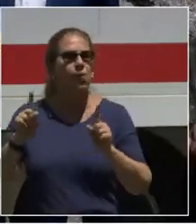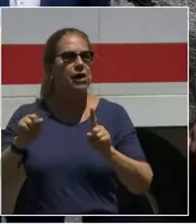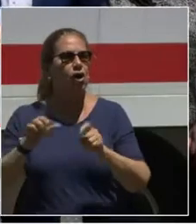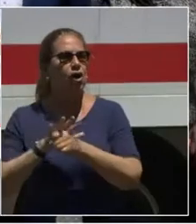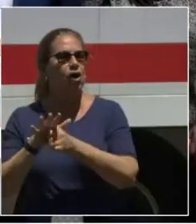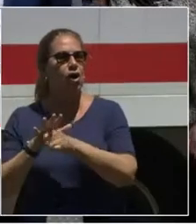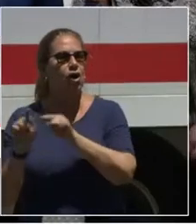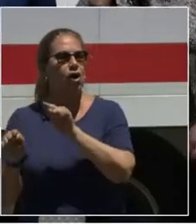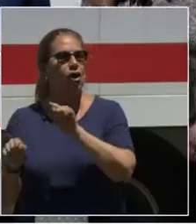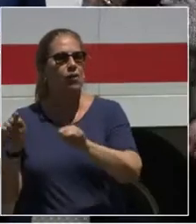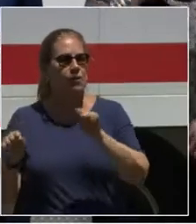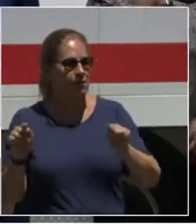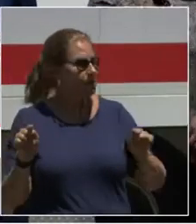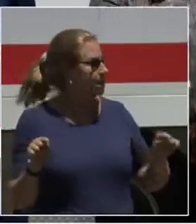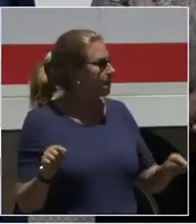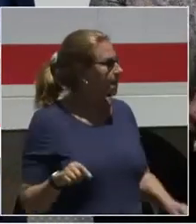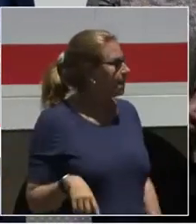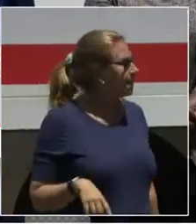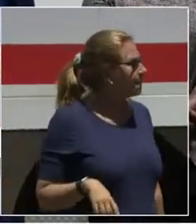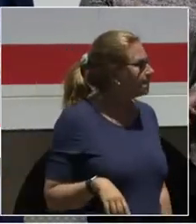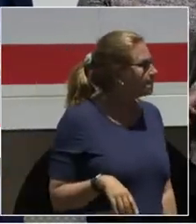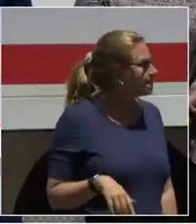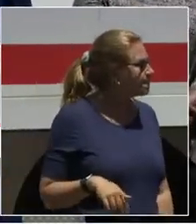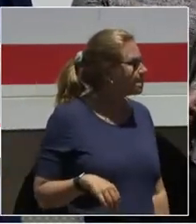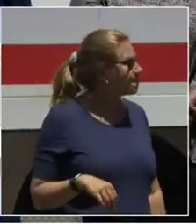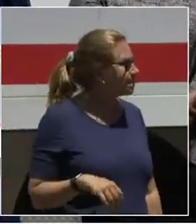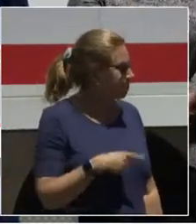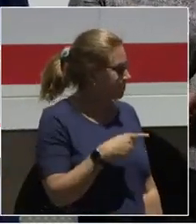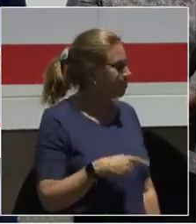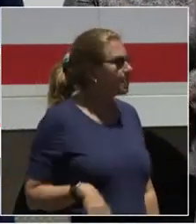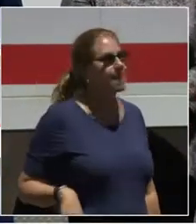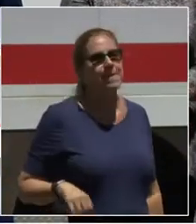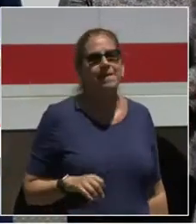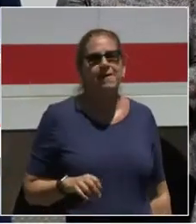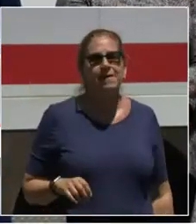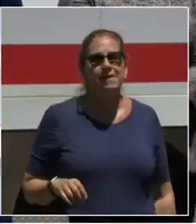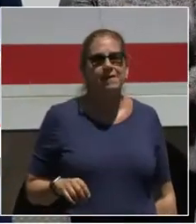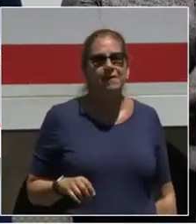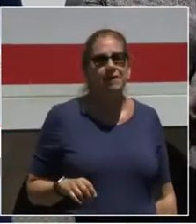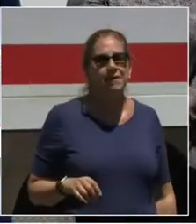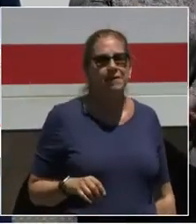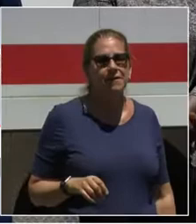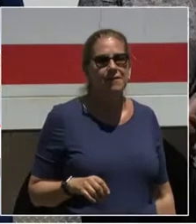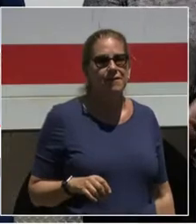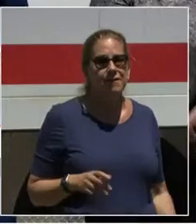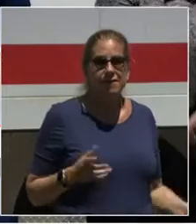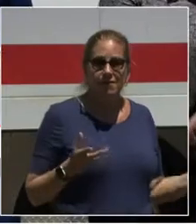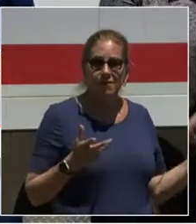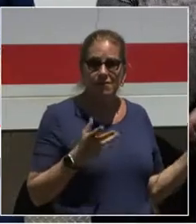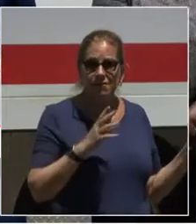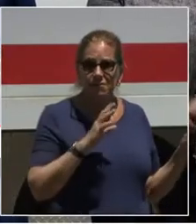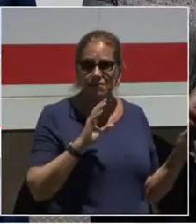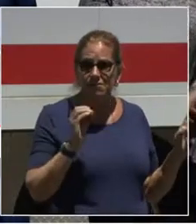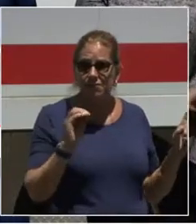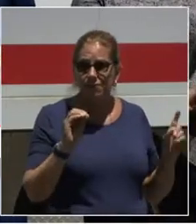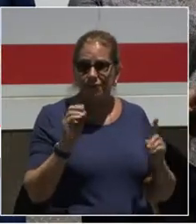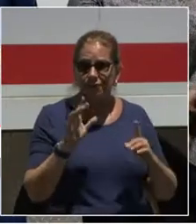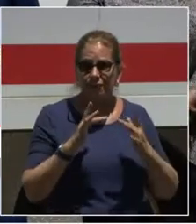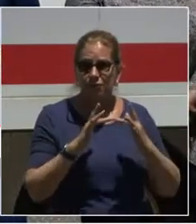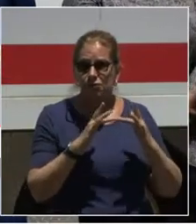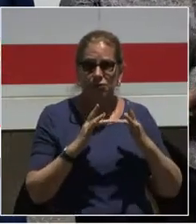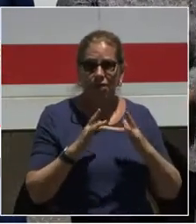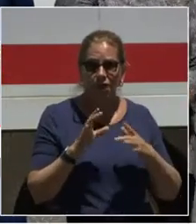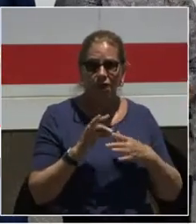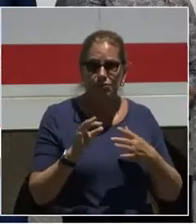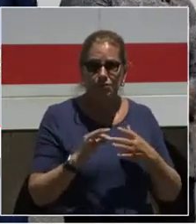I mean, I think you have said in the past and maybe today that there will be no virtual option for these kids that don't meet these requirements. I